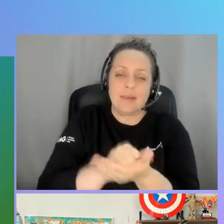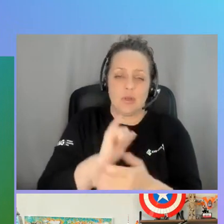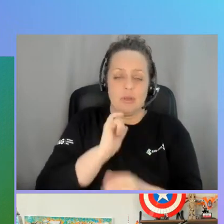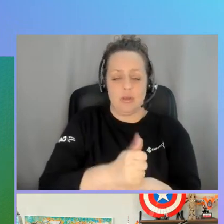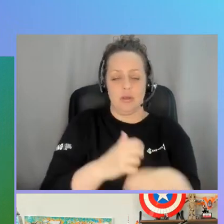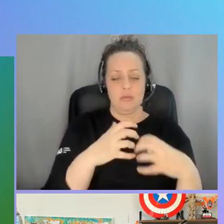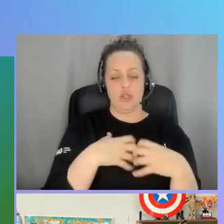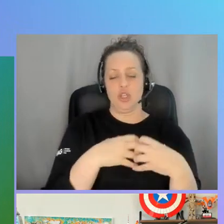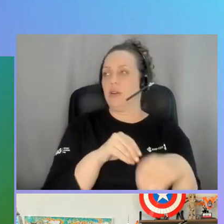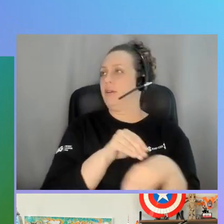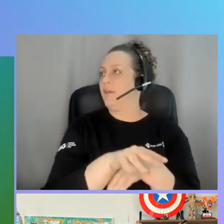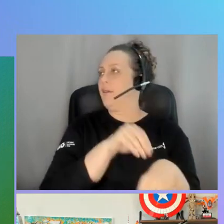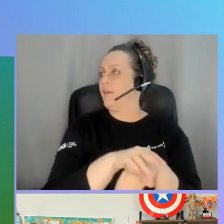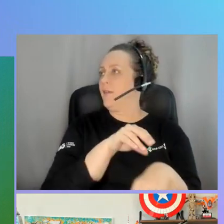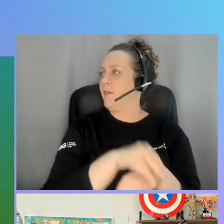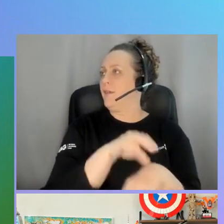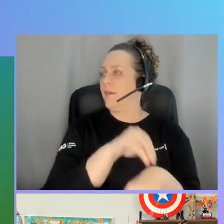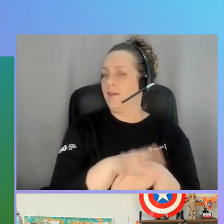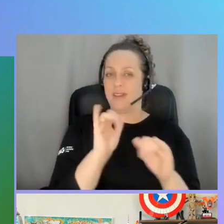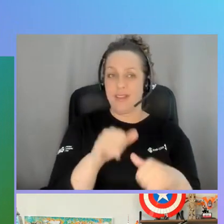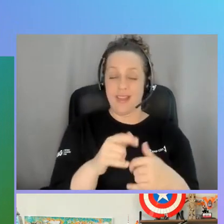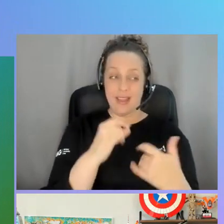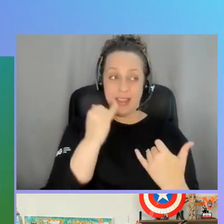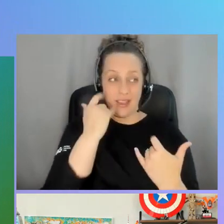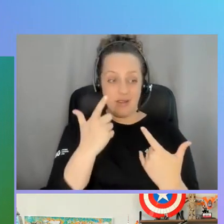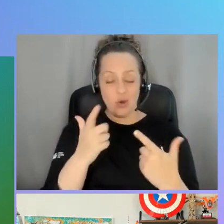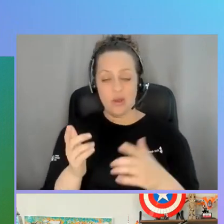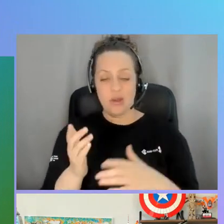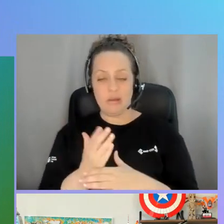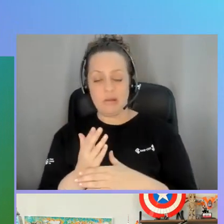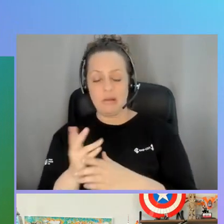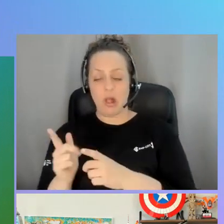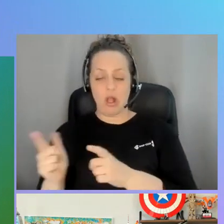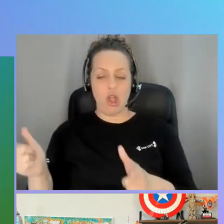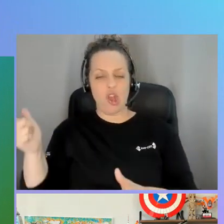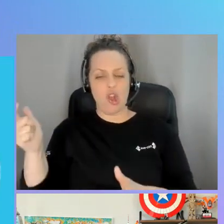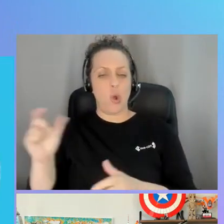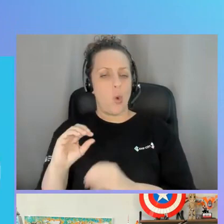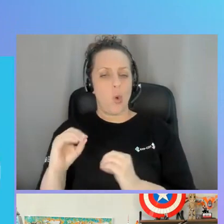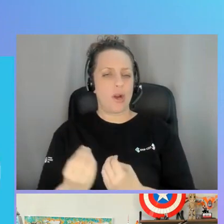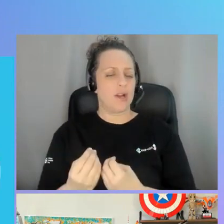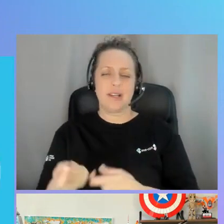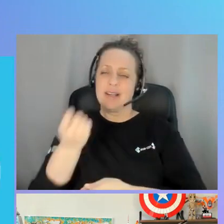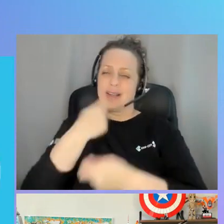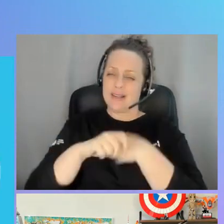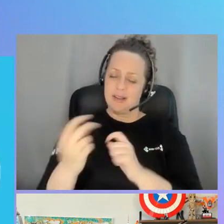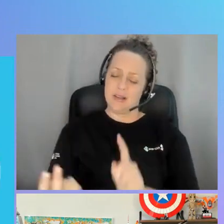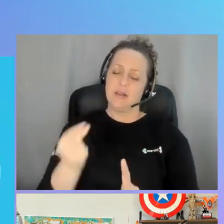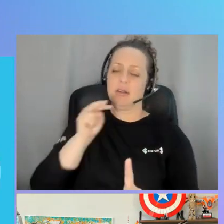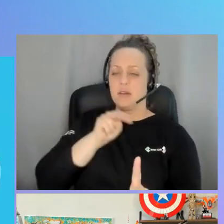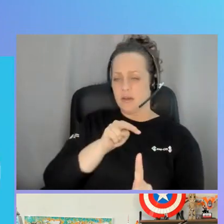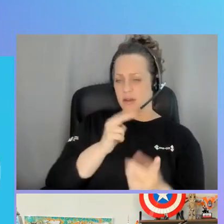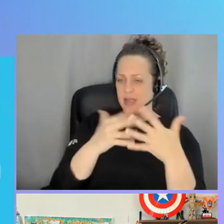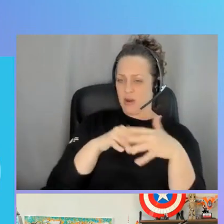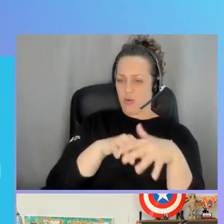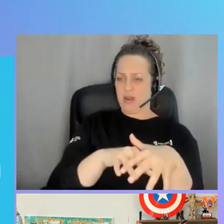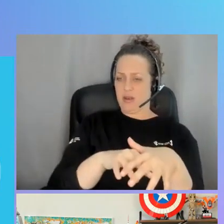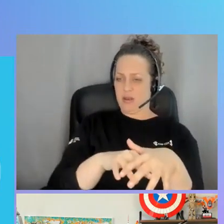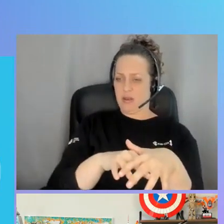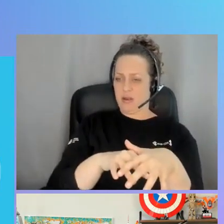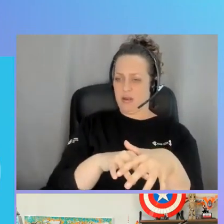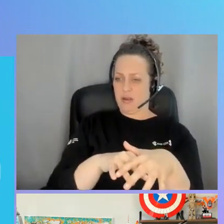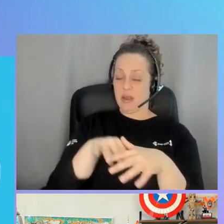if you're in a medium or larger organization. The answer instead is to integrate, right?